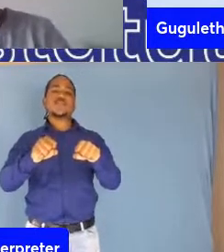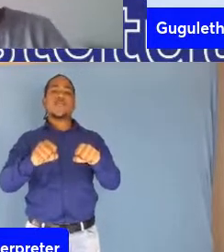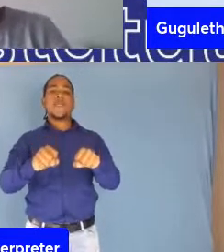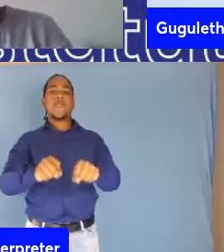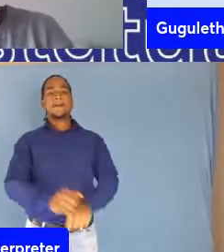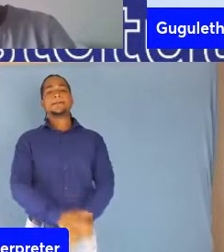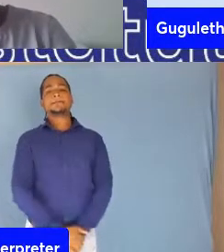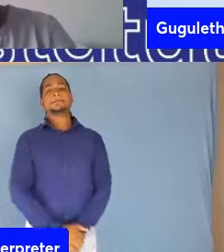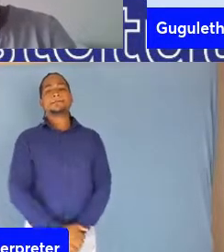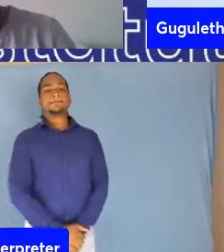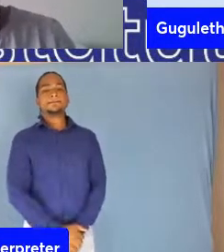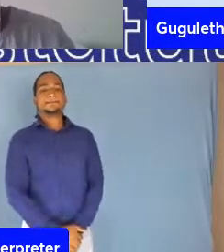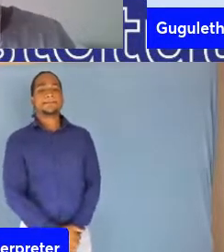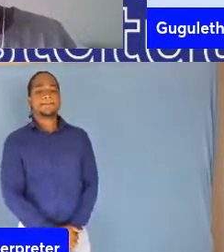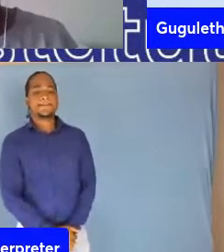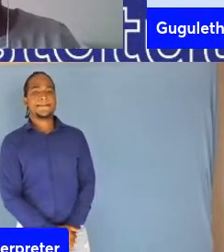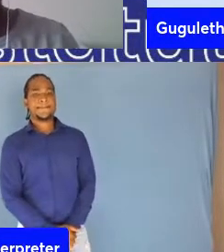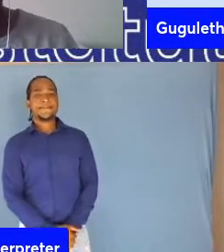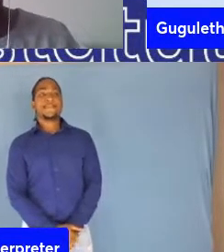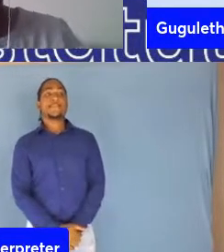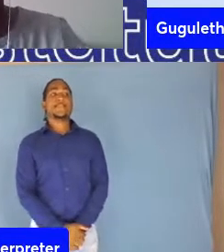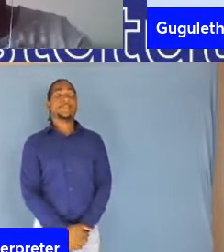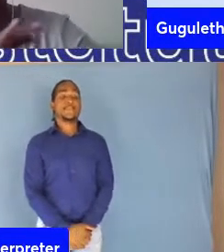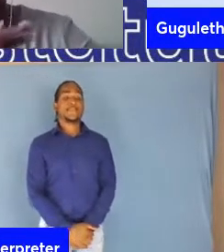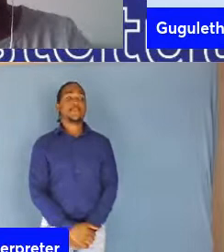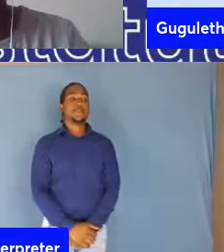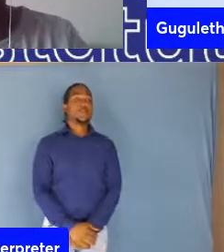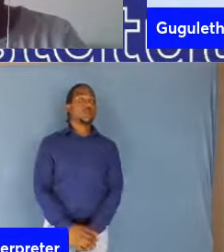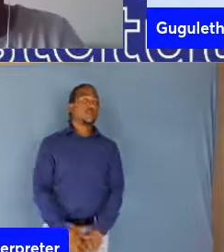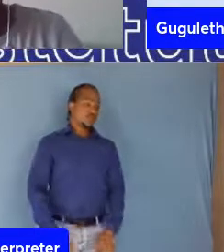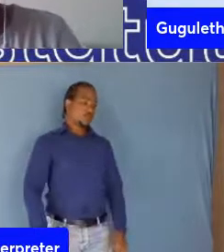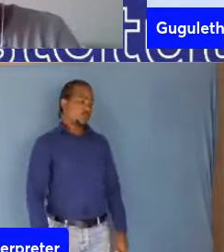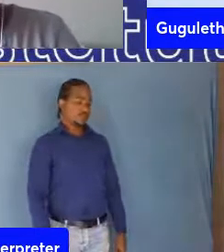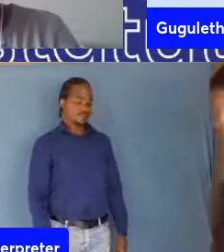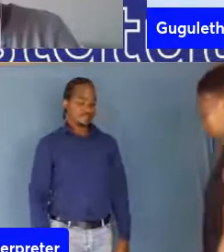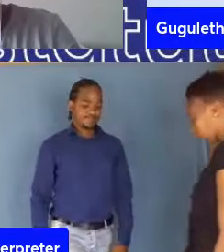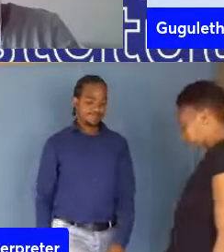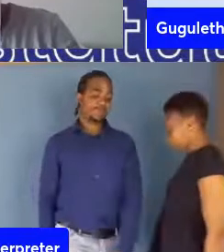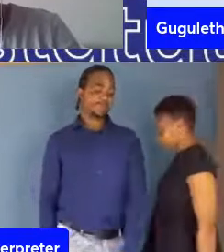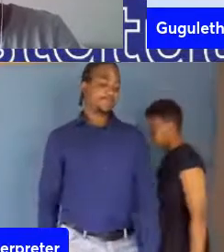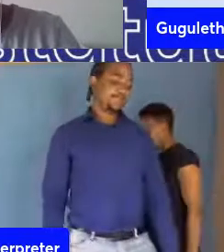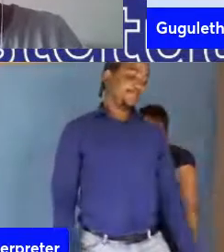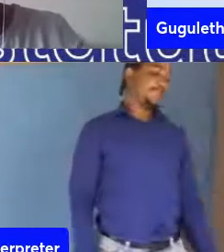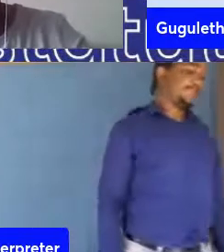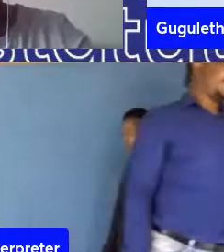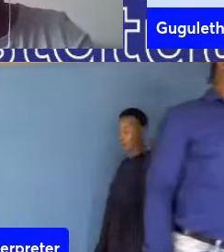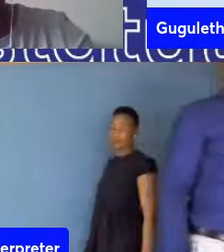Sure. On the same breath, any